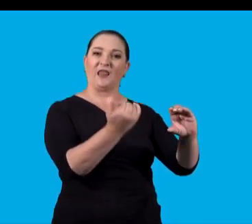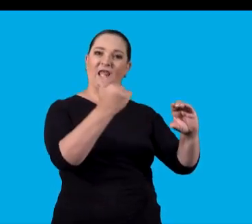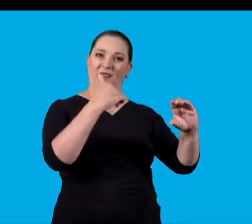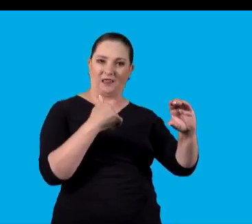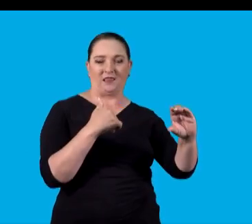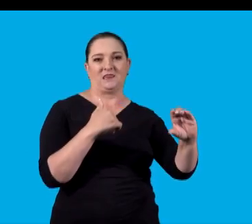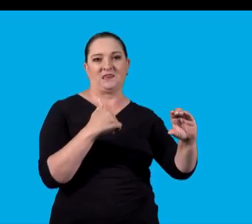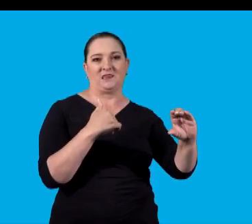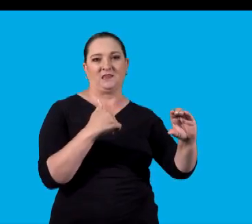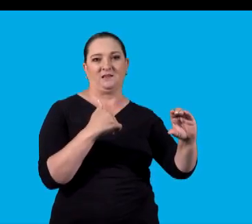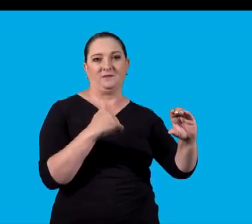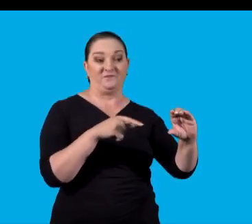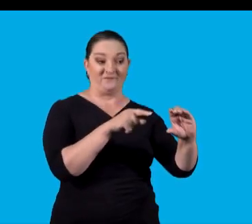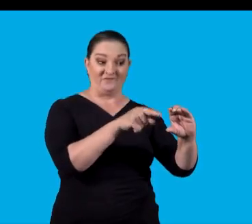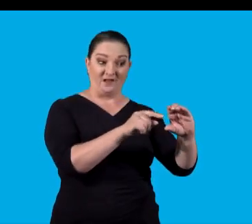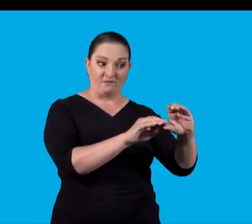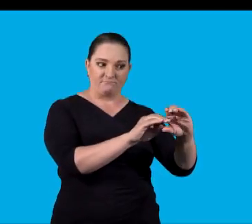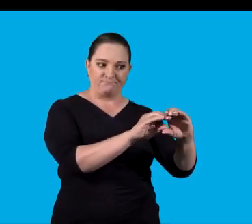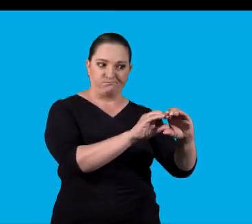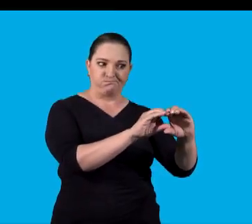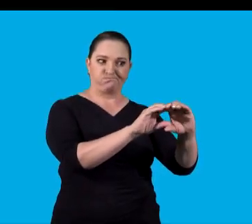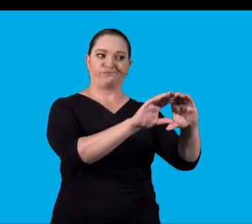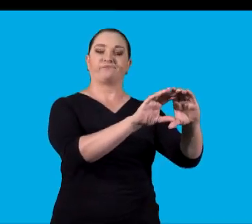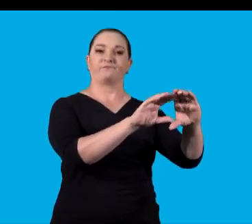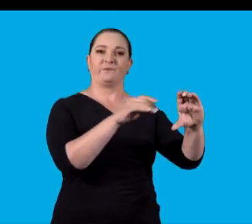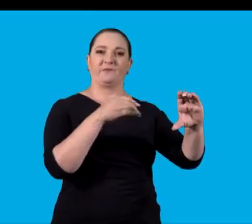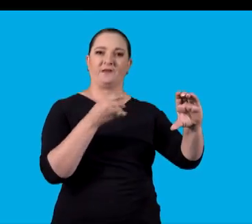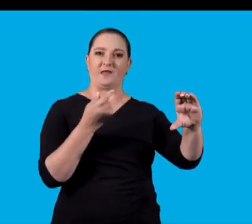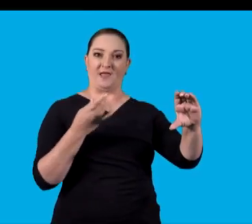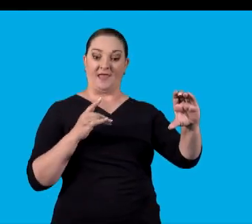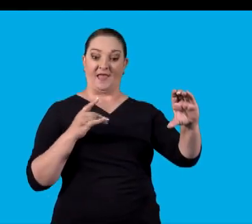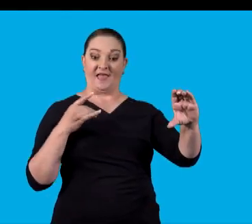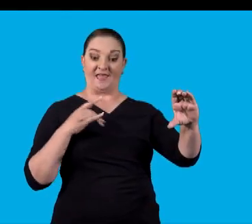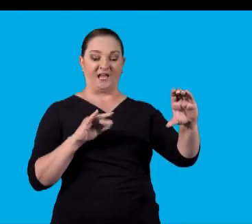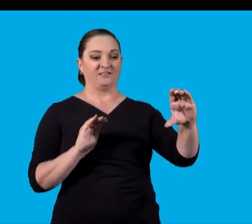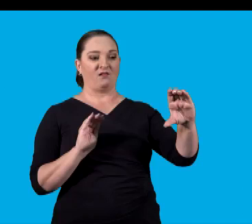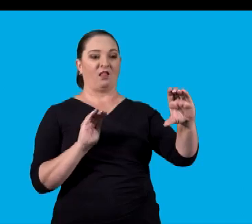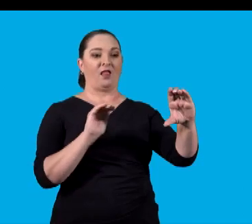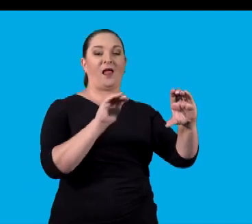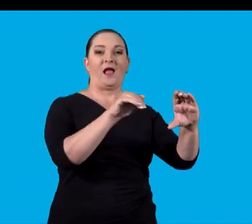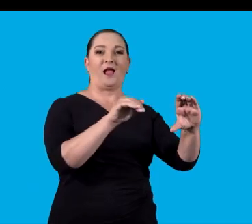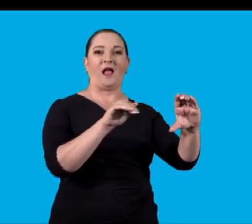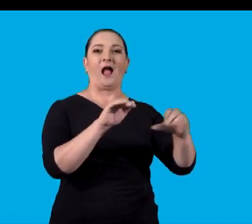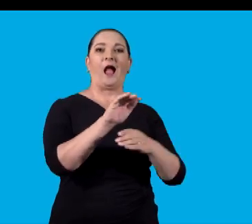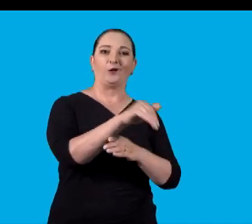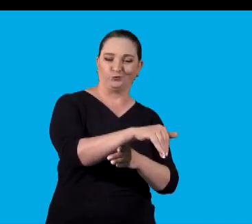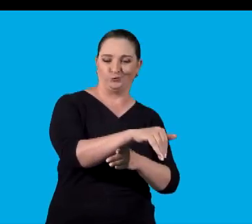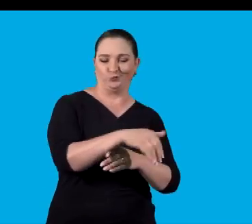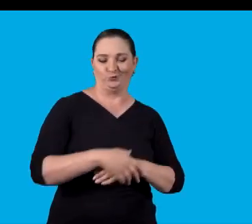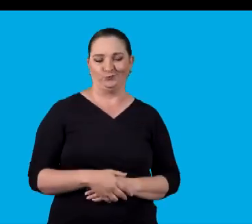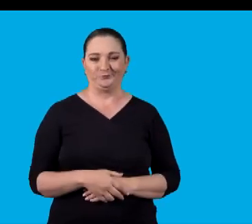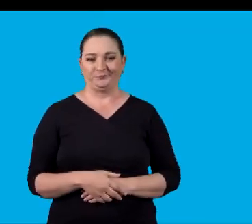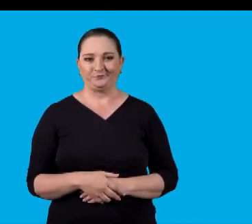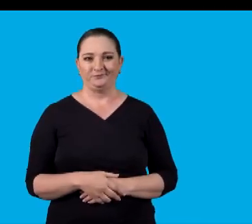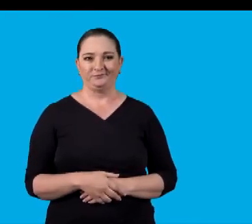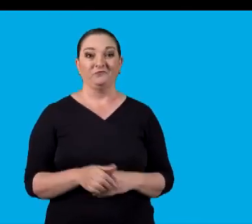inflow. Yet an increase in investment would therefore be a cash